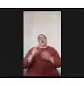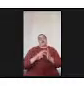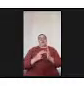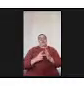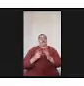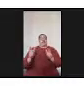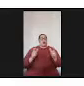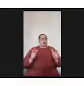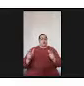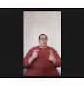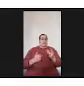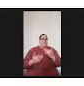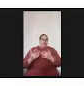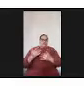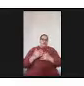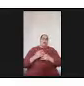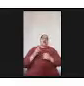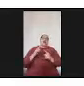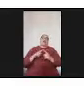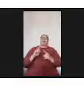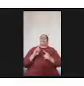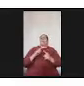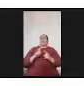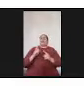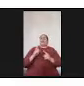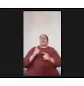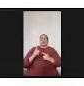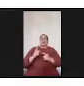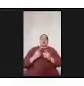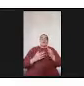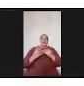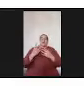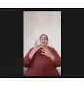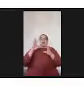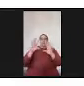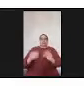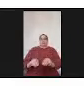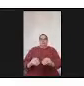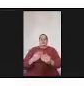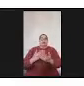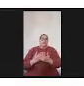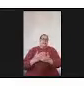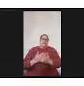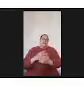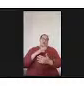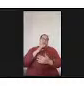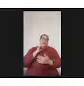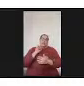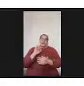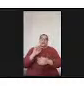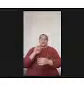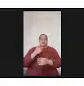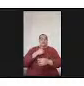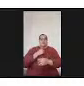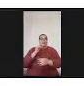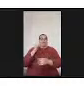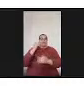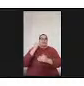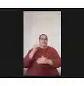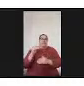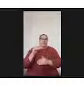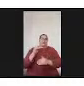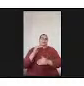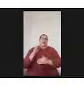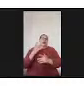fire, and be able to extinguish the fire. So that is our first phase of